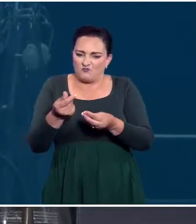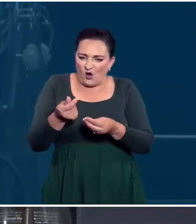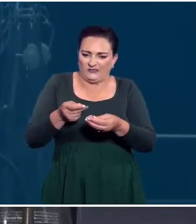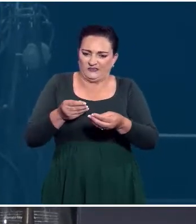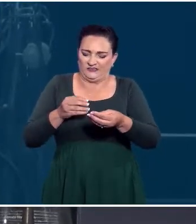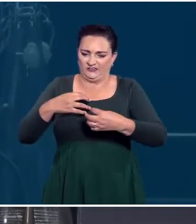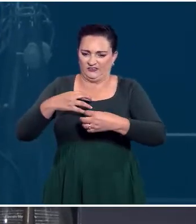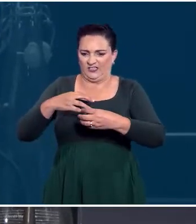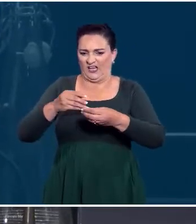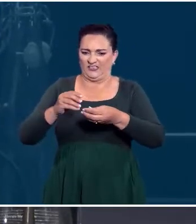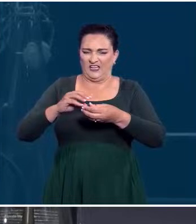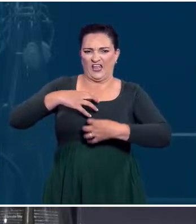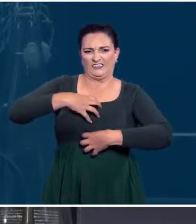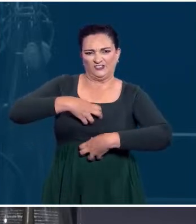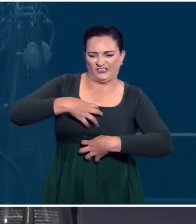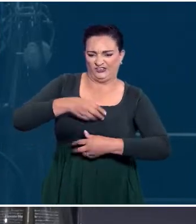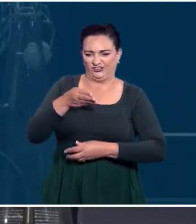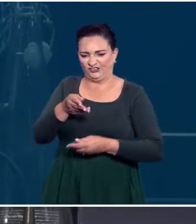was, well,